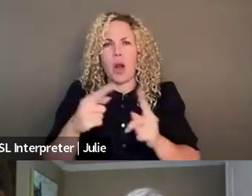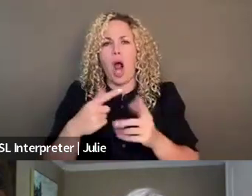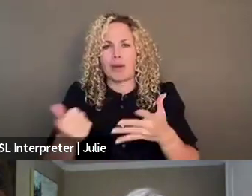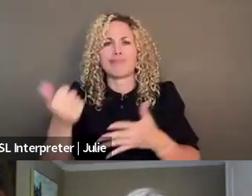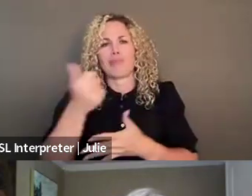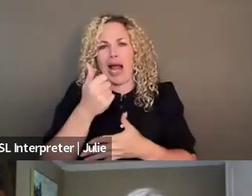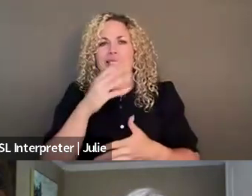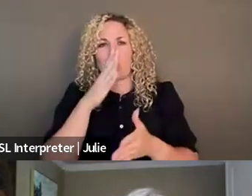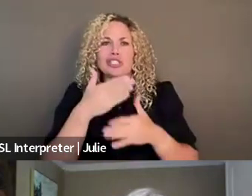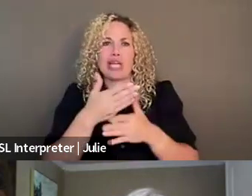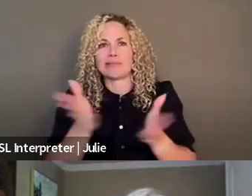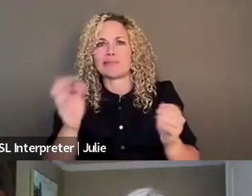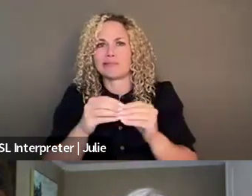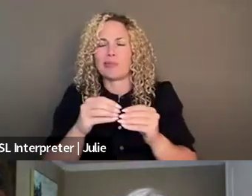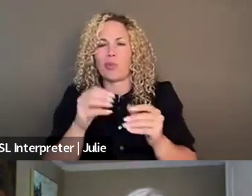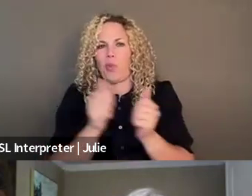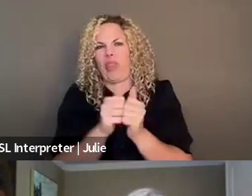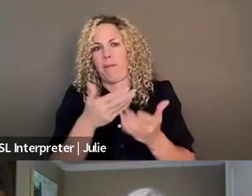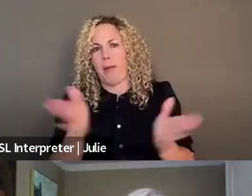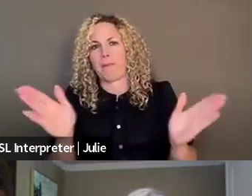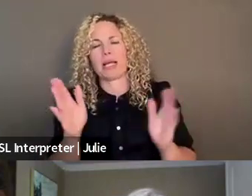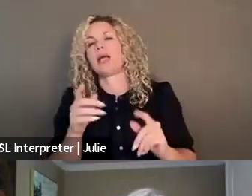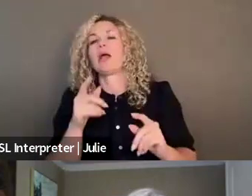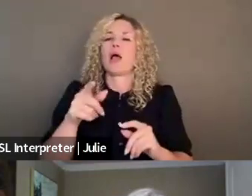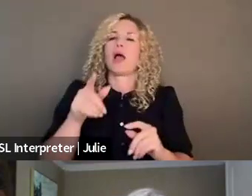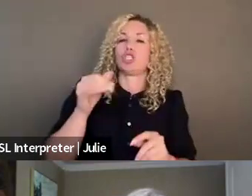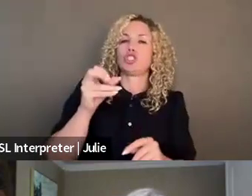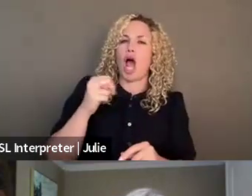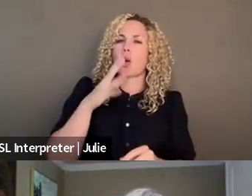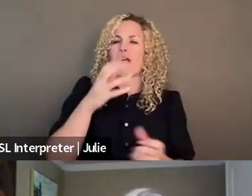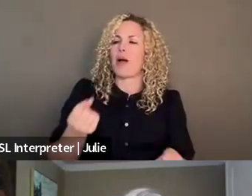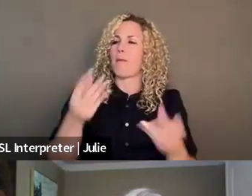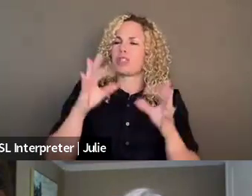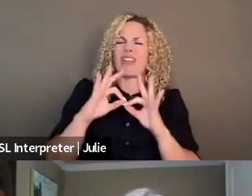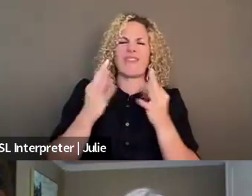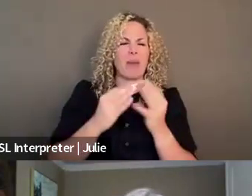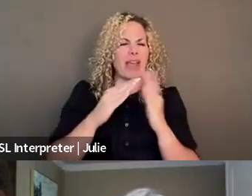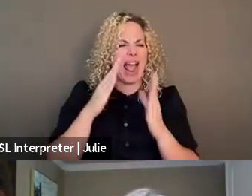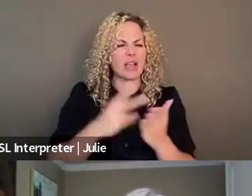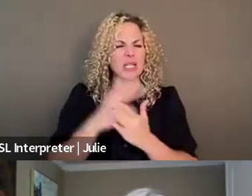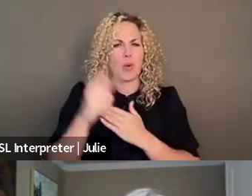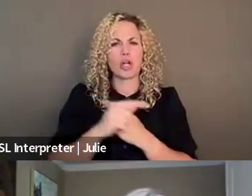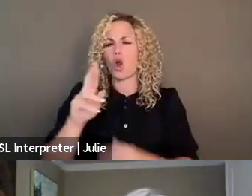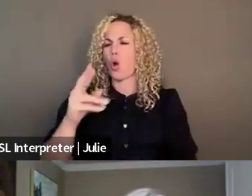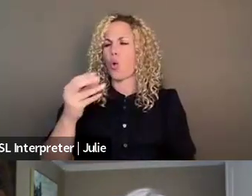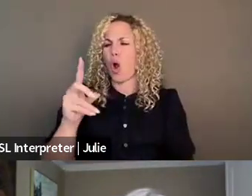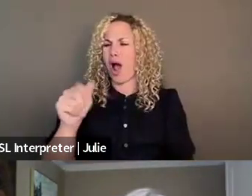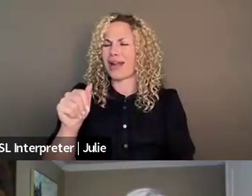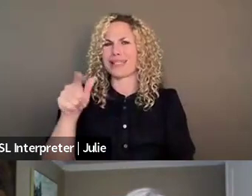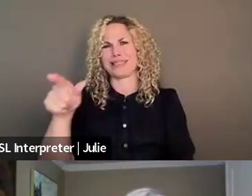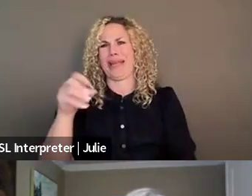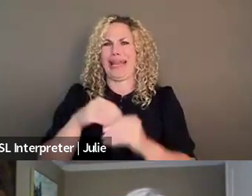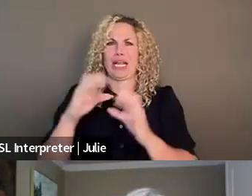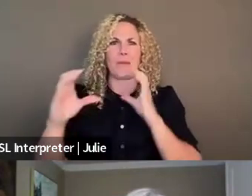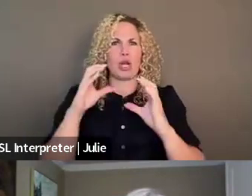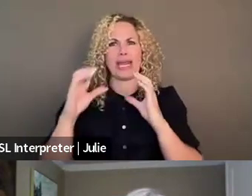that with the public. Yeah, right now we believe we're going to have multifamily housing project. Rhonda has been in communication every single day with